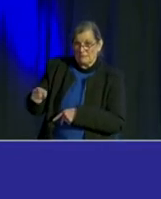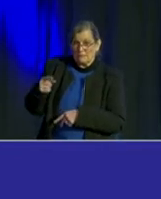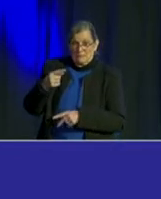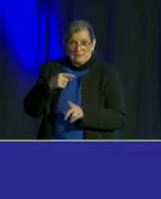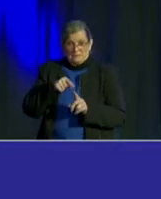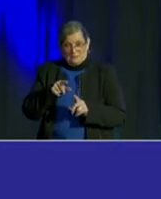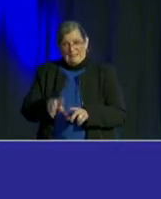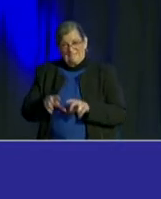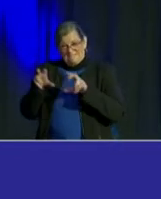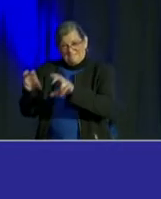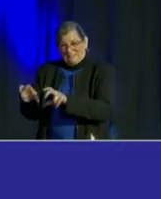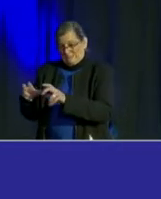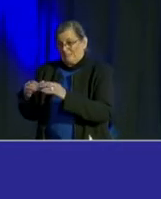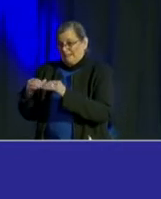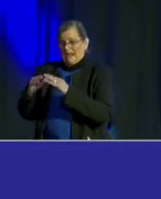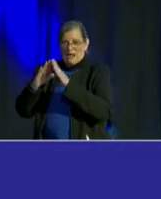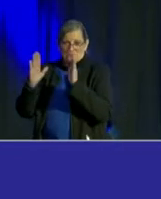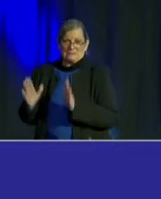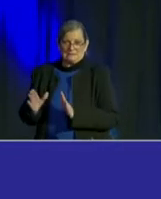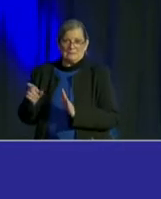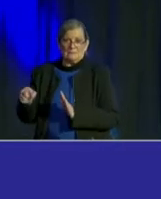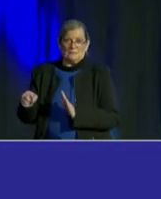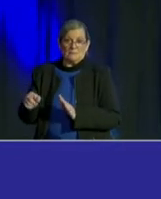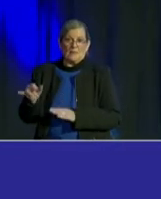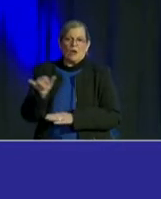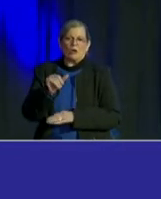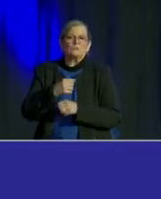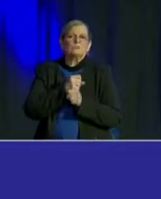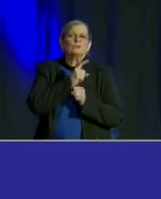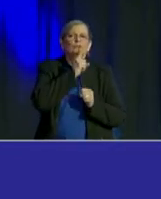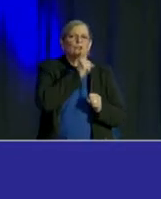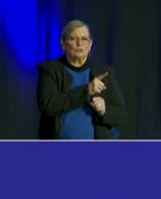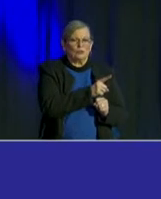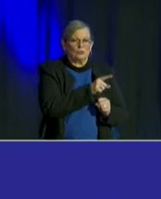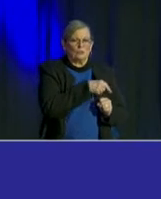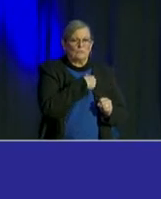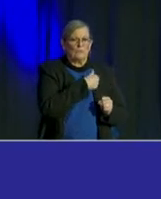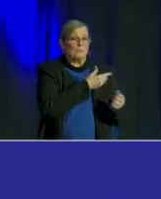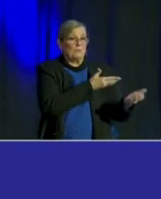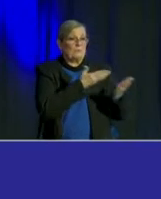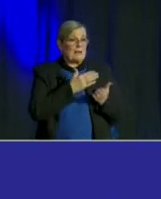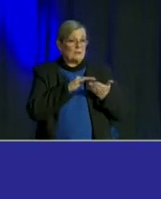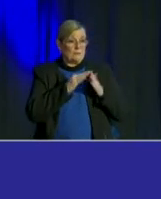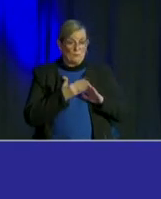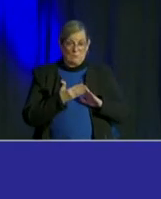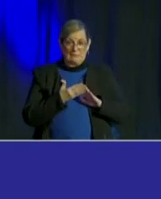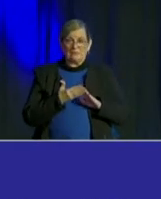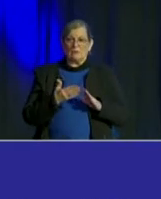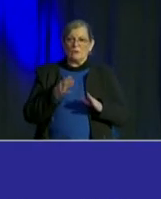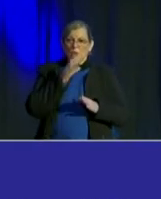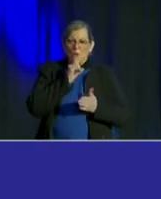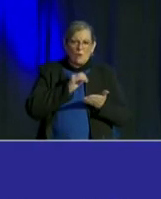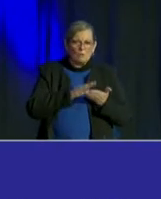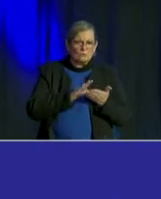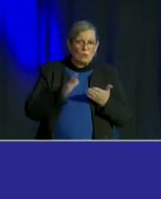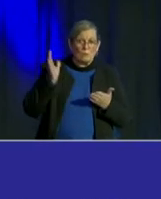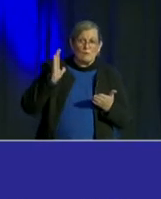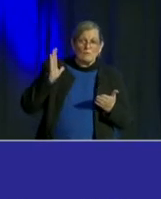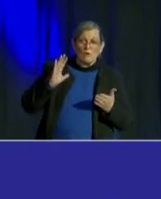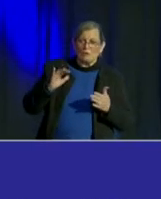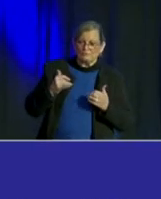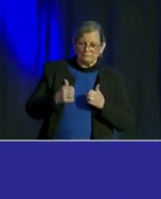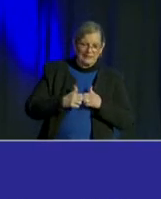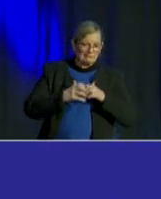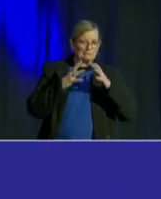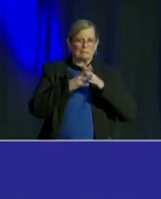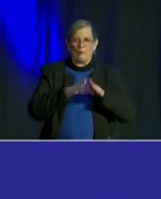in housing. We're also going to make sure that we bring back that community center or that old school to be a community center.